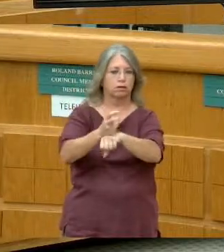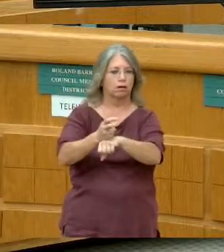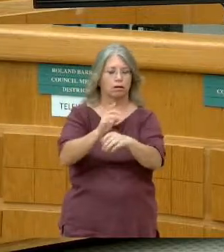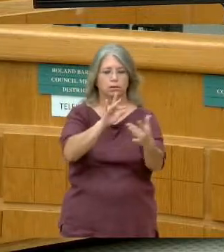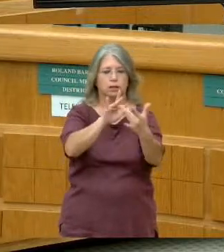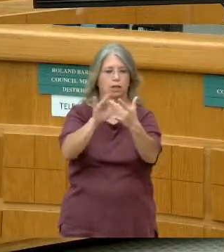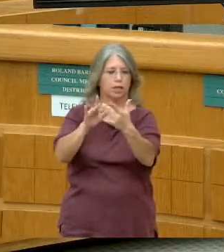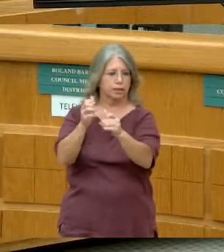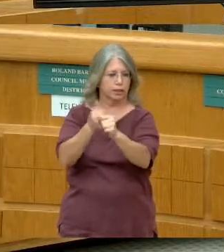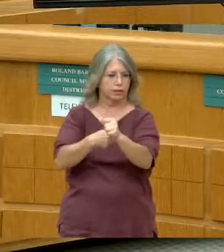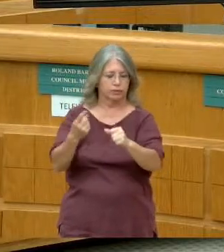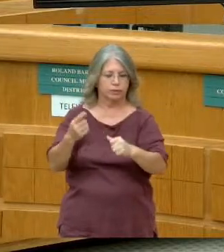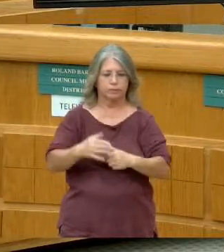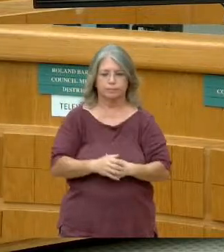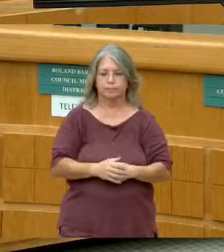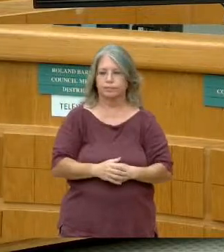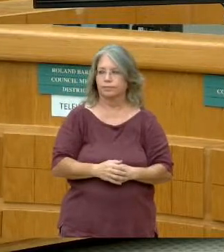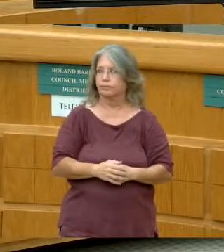that have COVID.